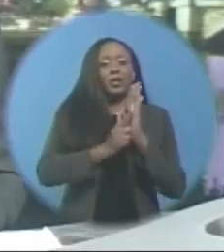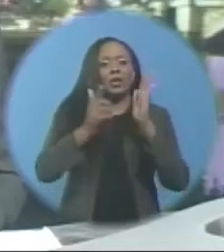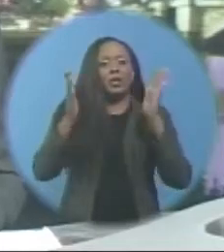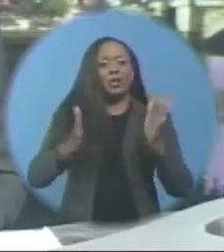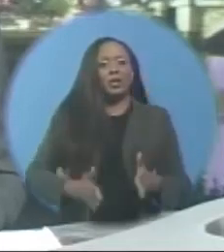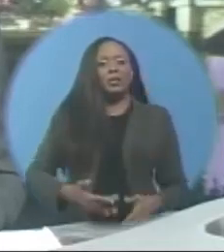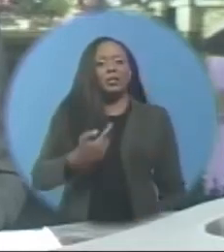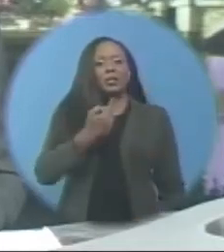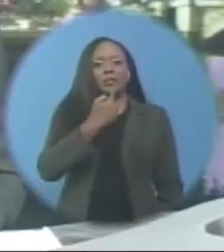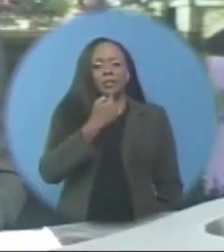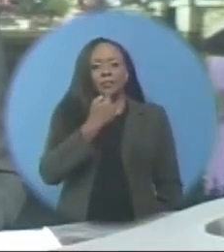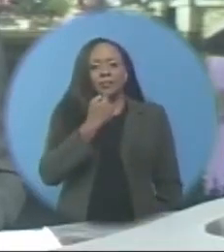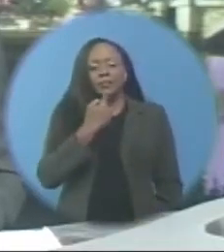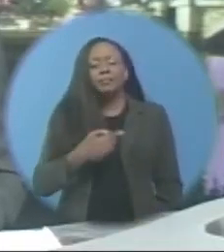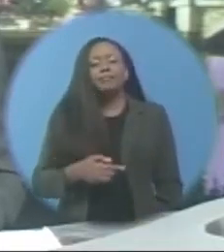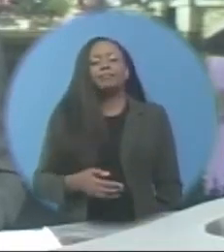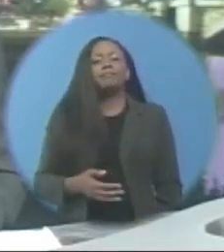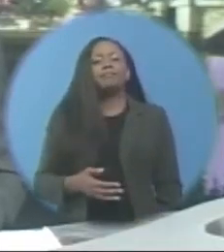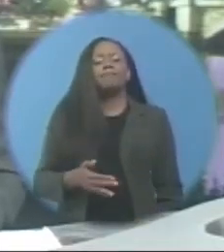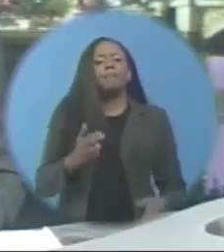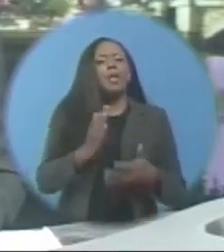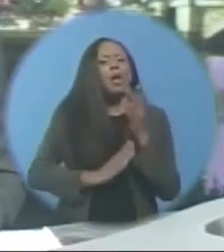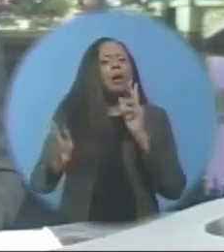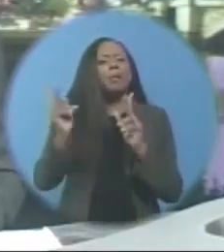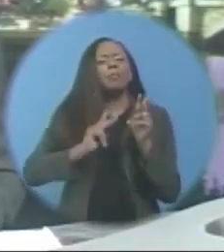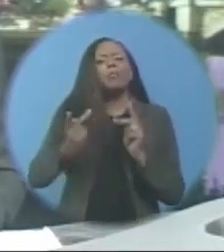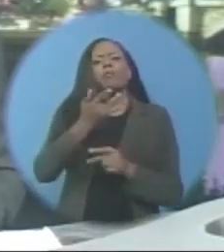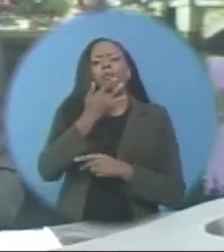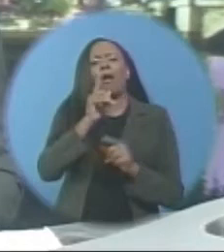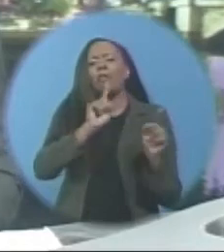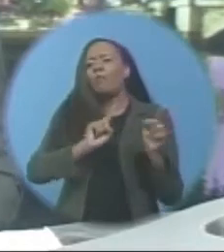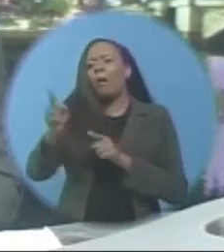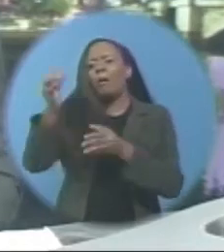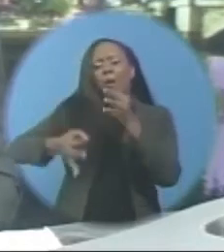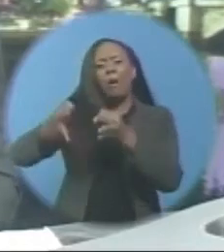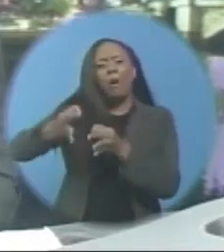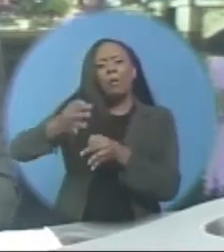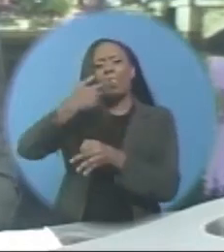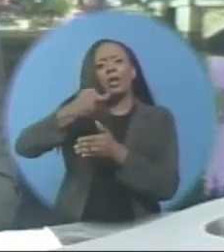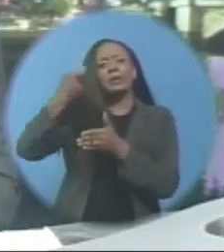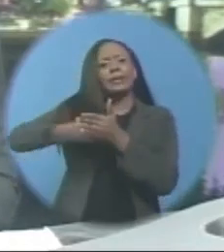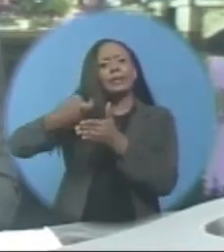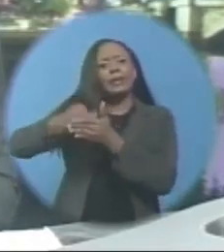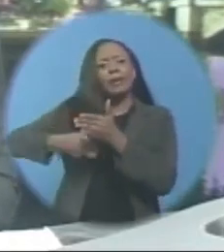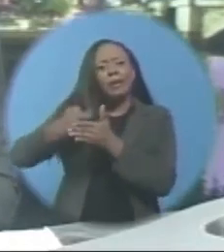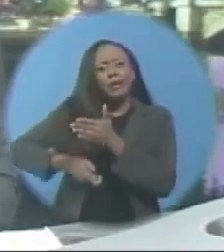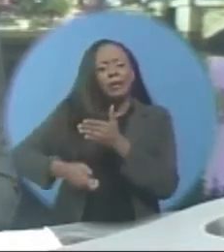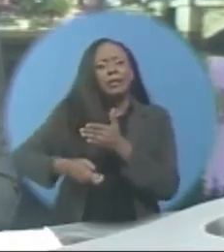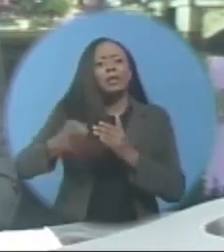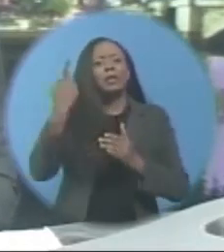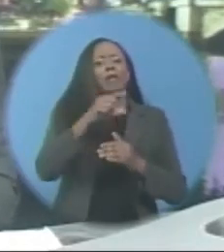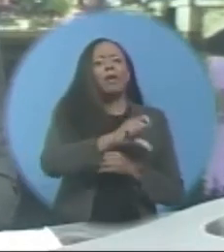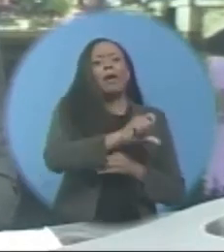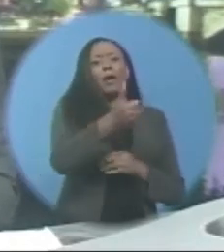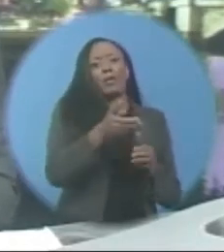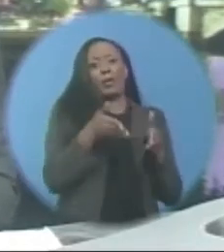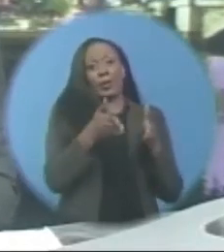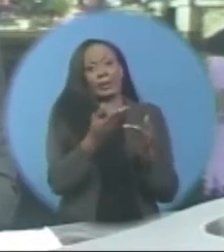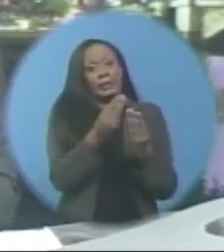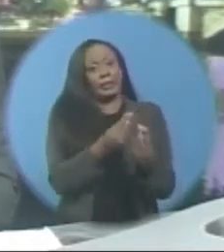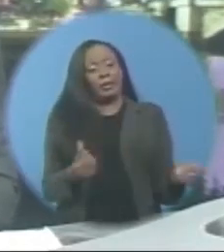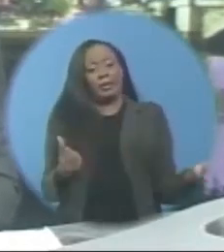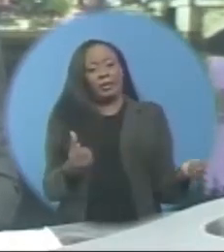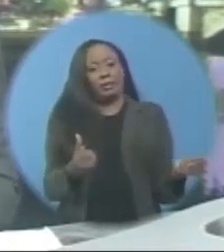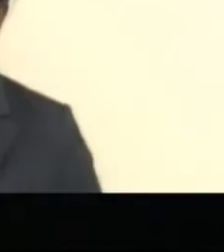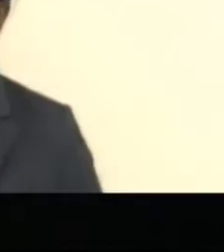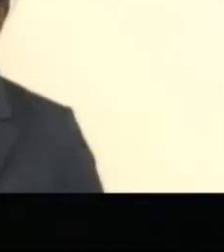also suggested that some people may prefer to go to court because of the costs associated with alternative dispute